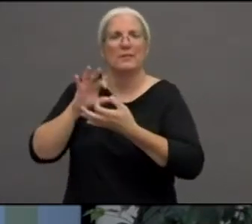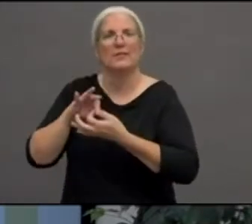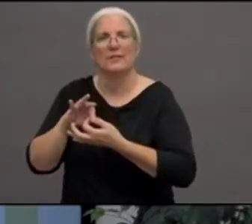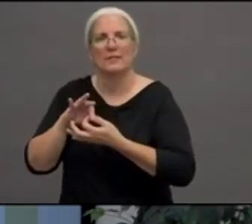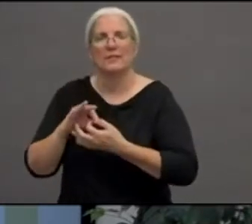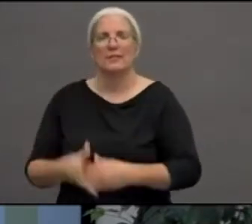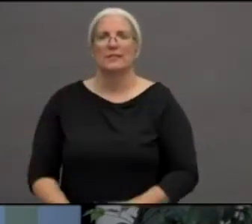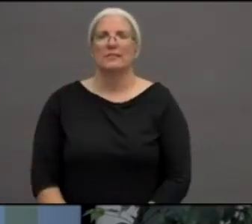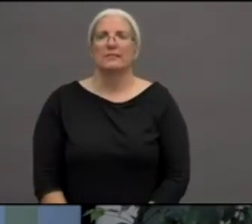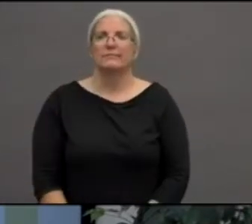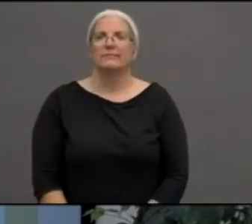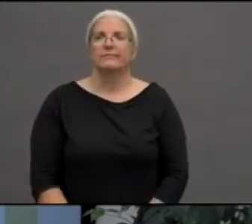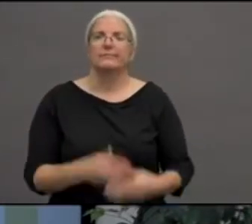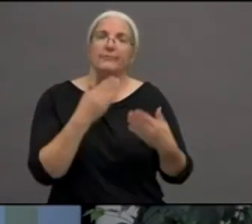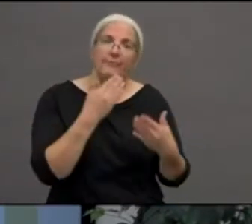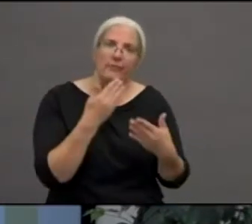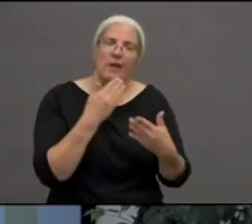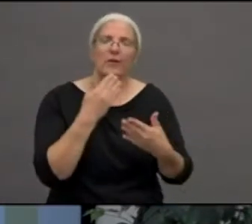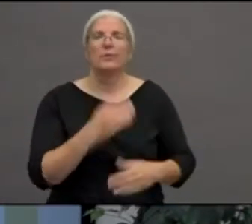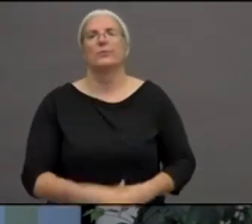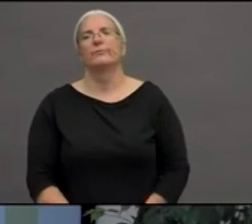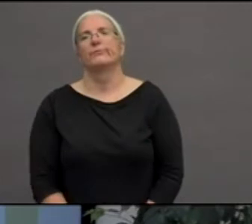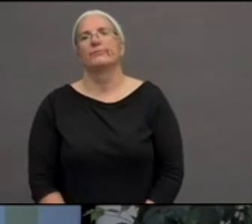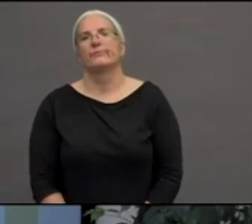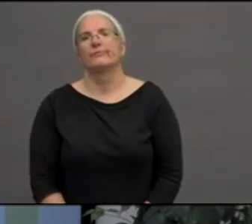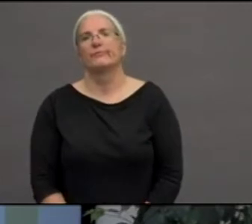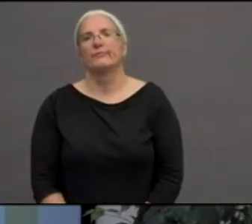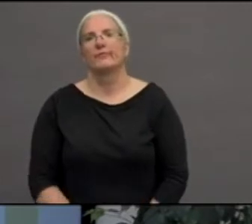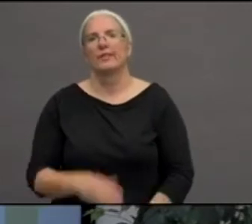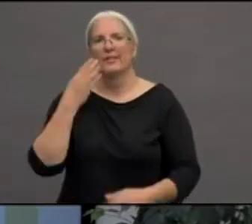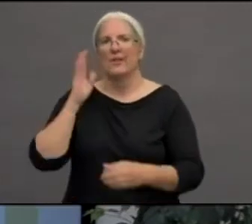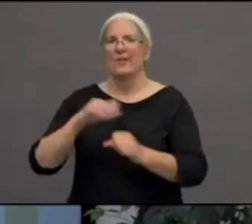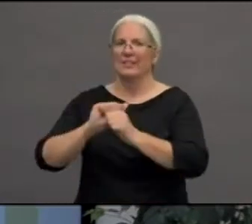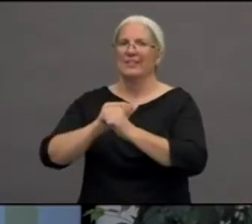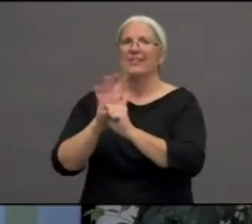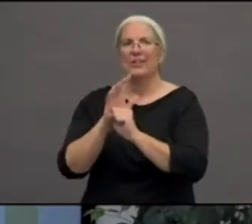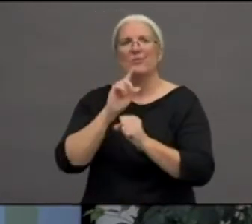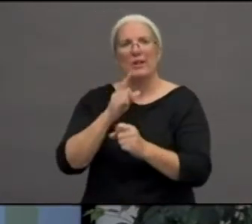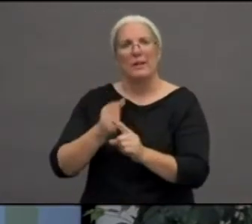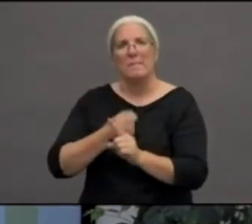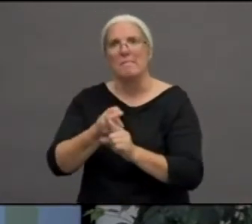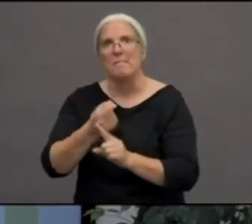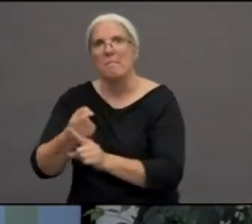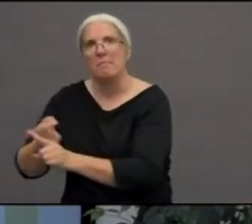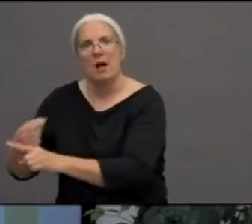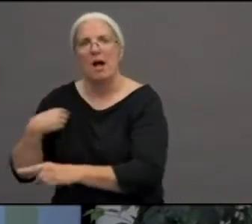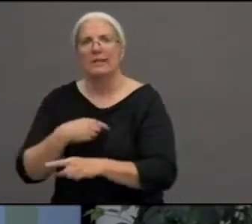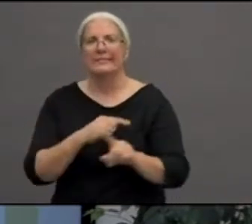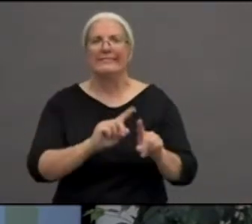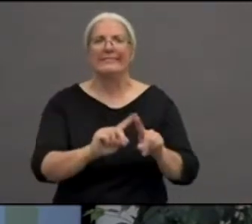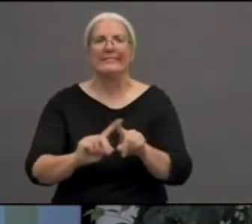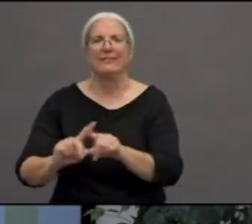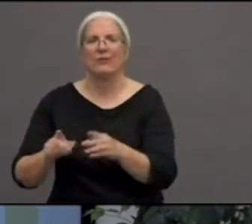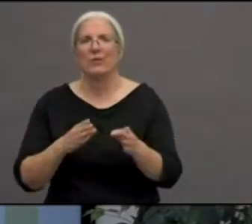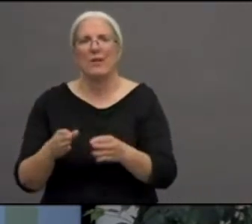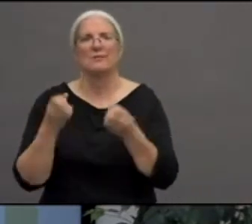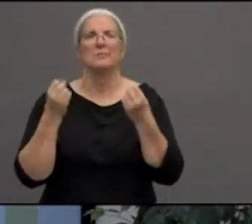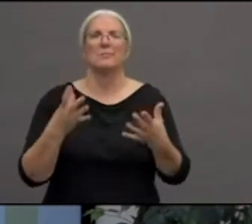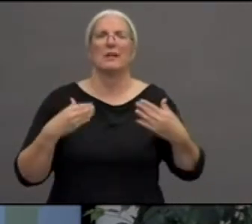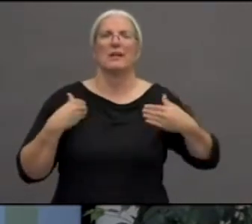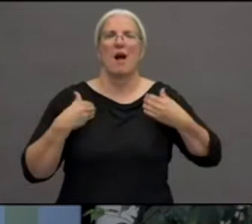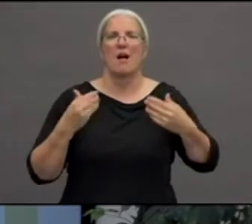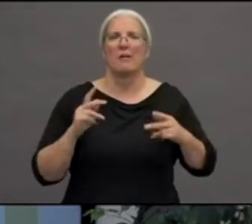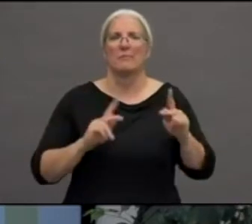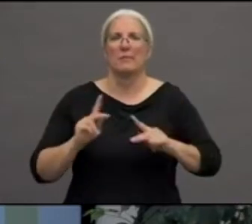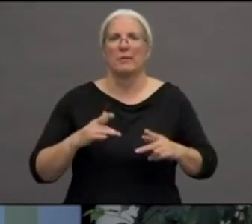Thank you. So COVID has affected all of us in different ways, but some younger people feel as if it's only them.